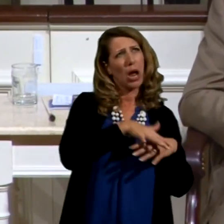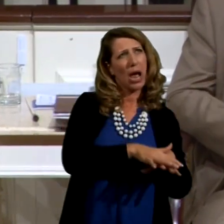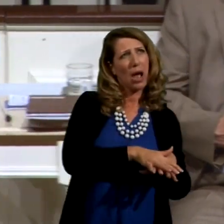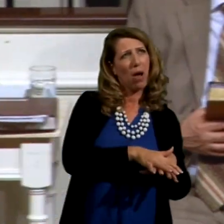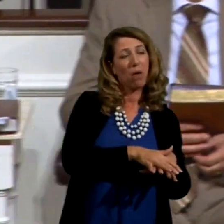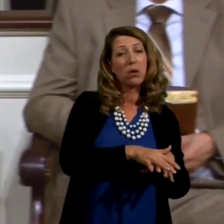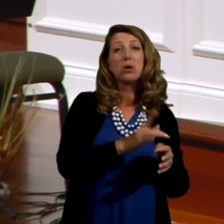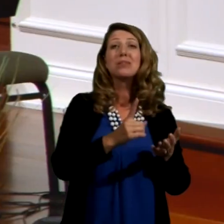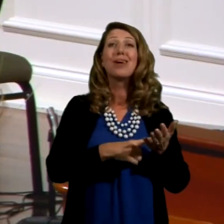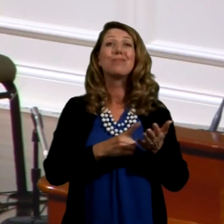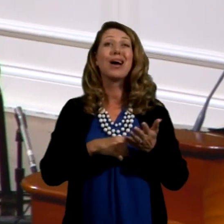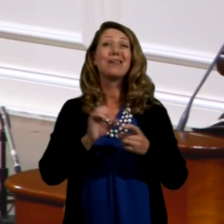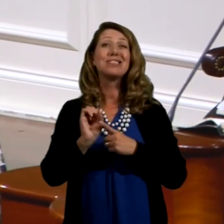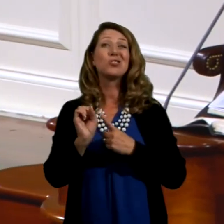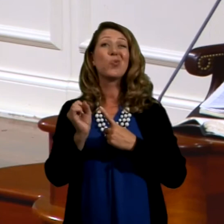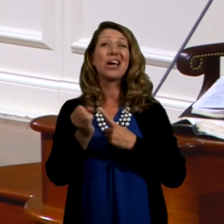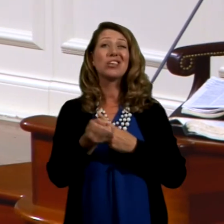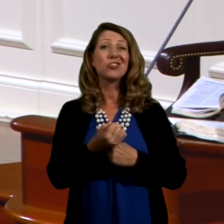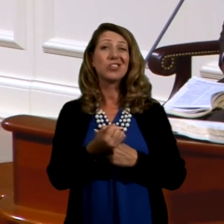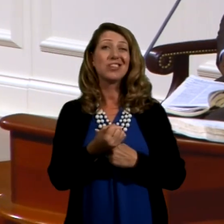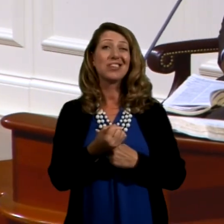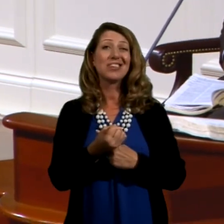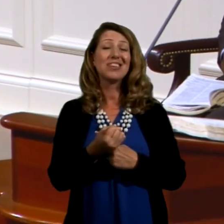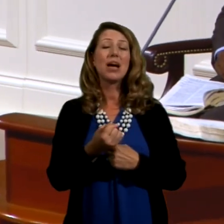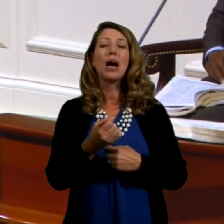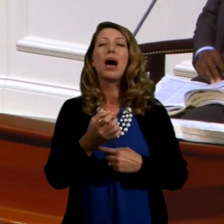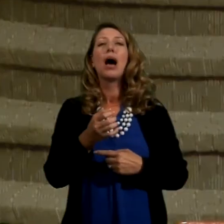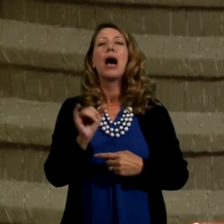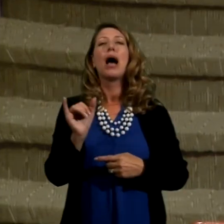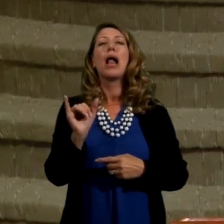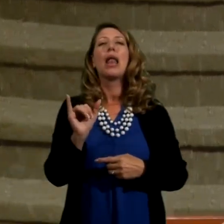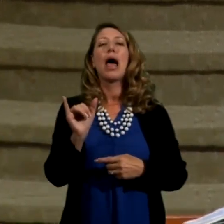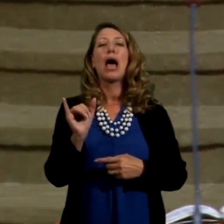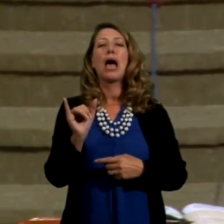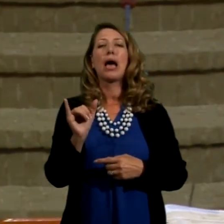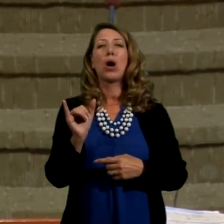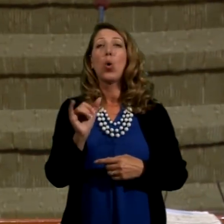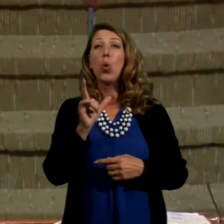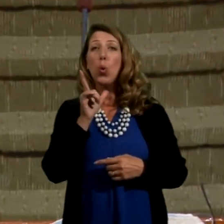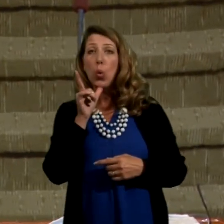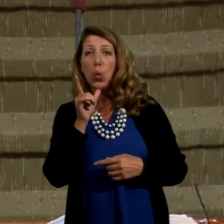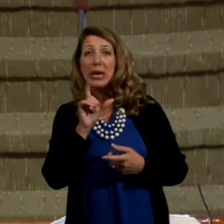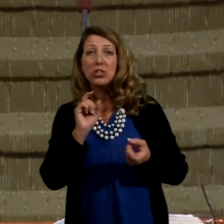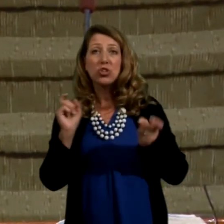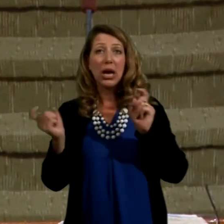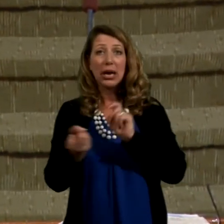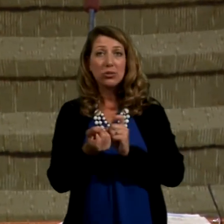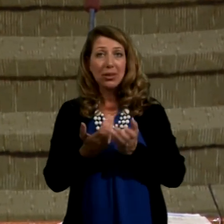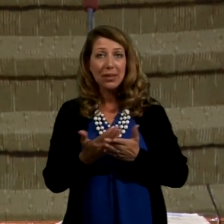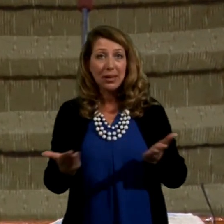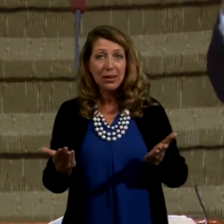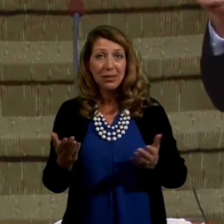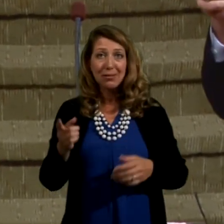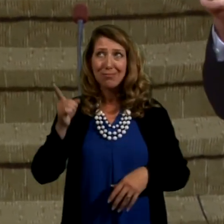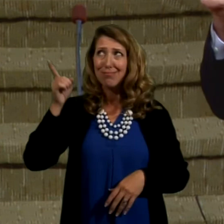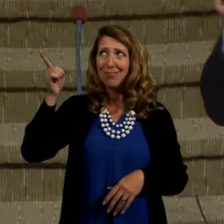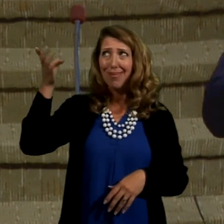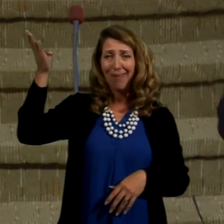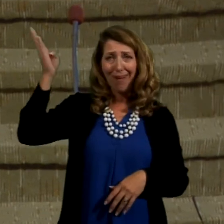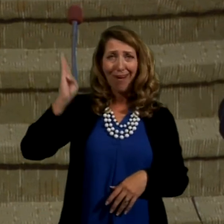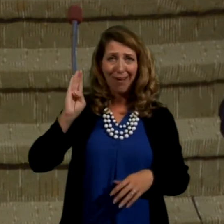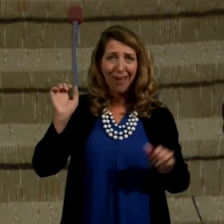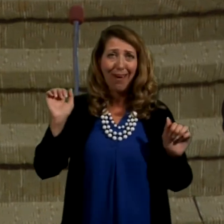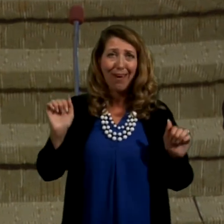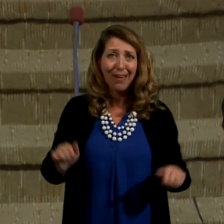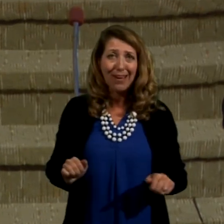Sometimes the circumstances, and they got something favorable. By the way, who can blow some wind? Can God bring a wind?